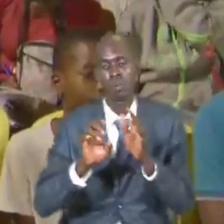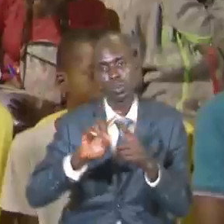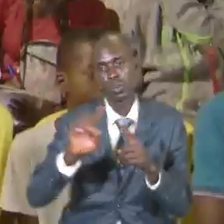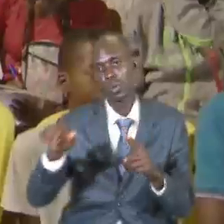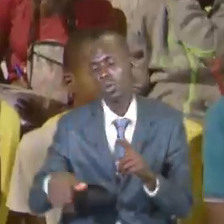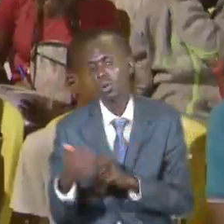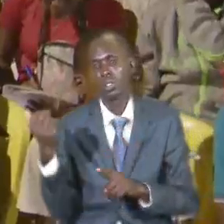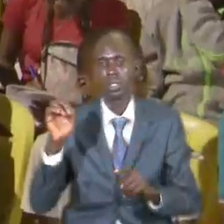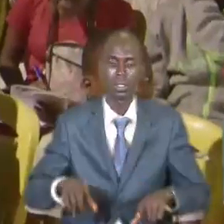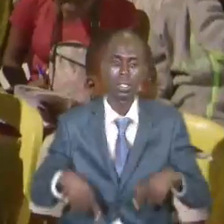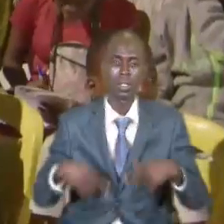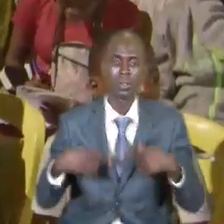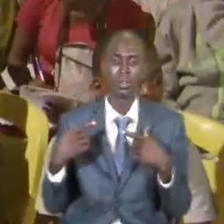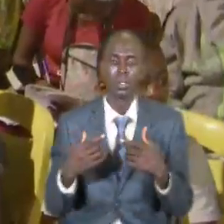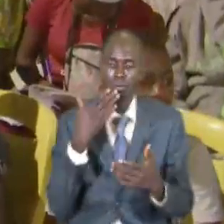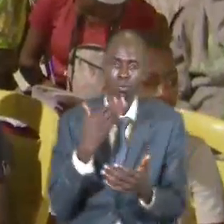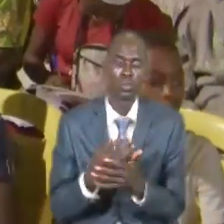Model. Hero.